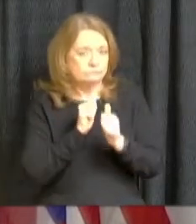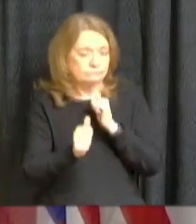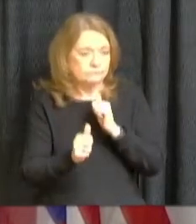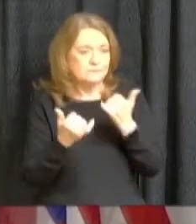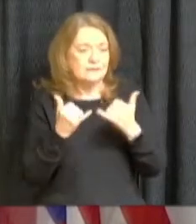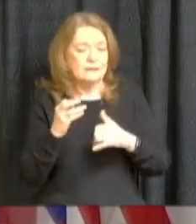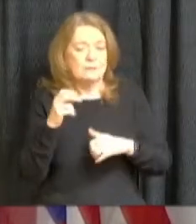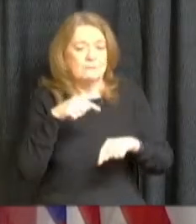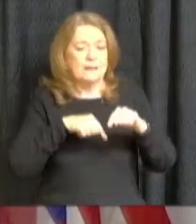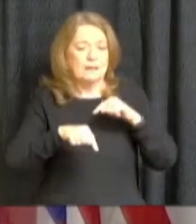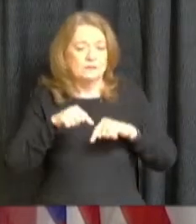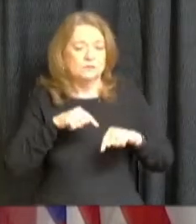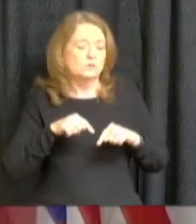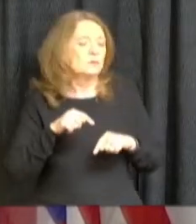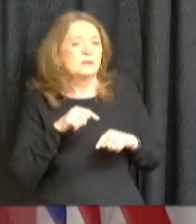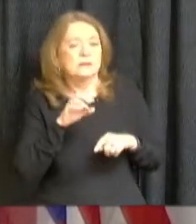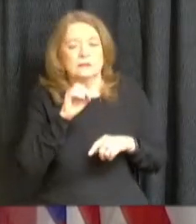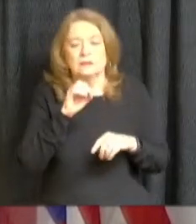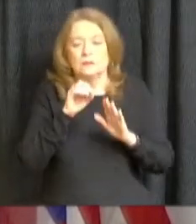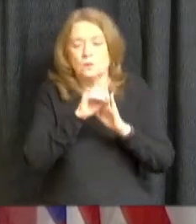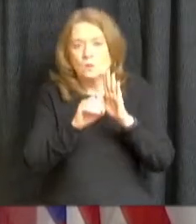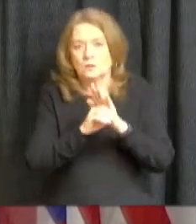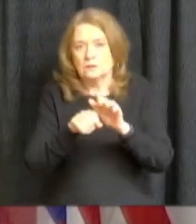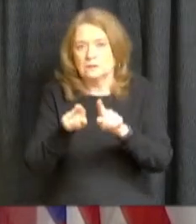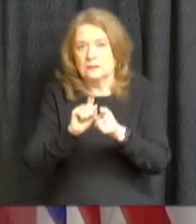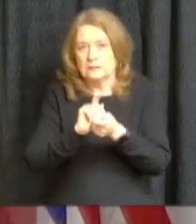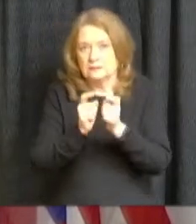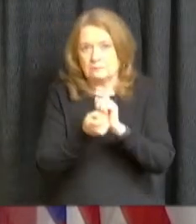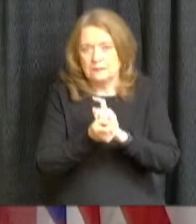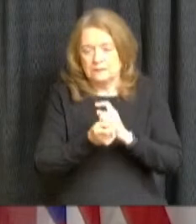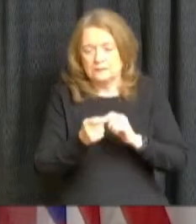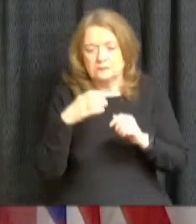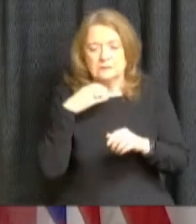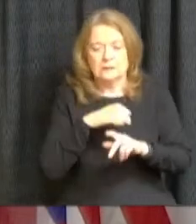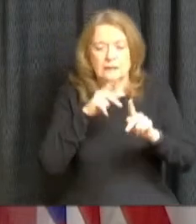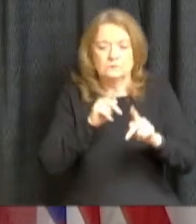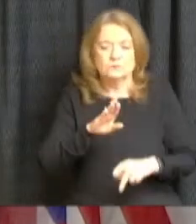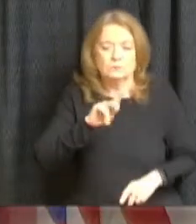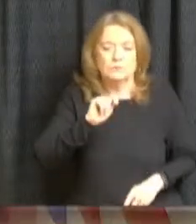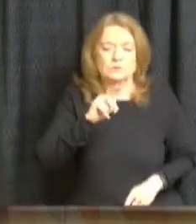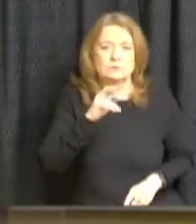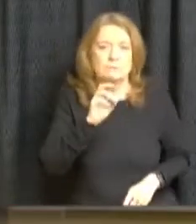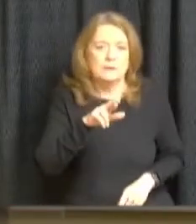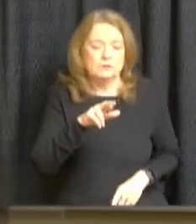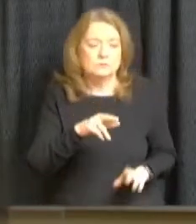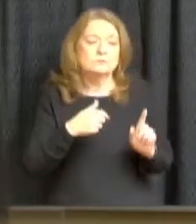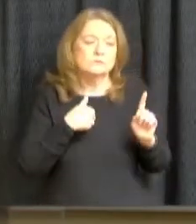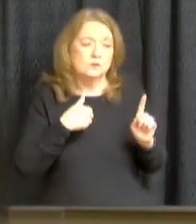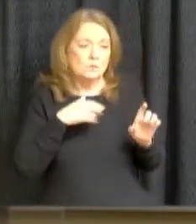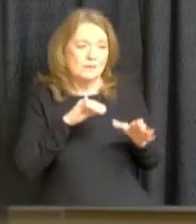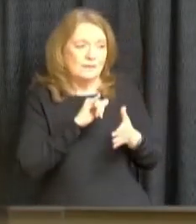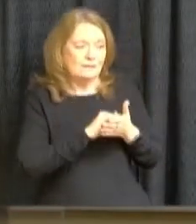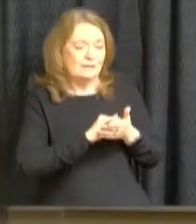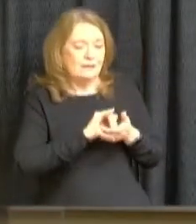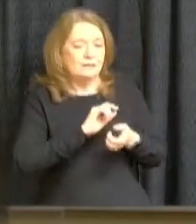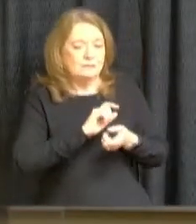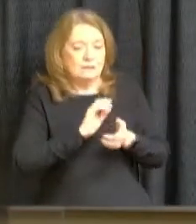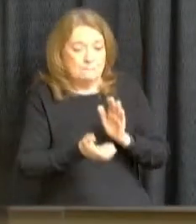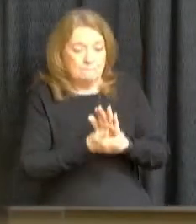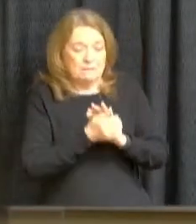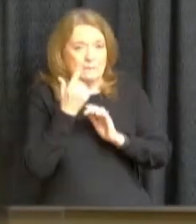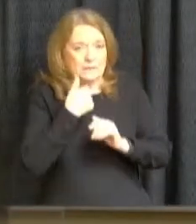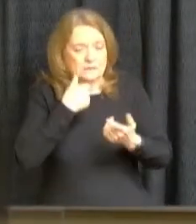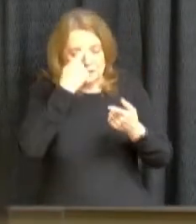now back on the ordinance as amended. Councilperson Butler, you're still recognized. So I did do that amendment because I agree